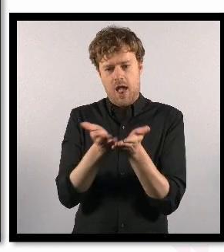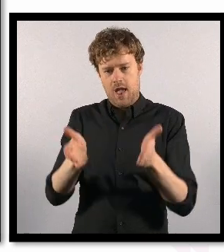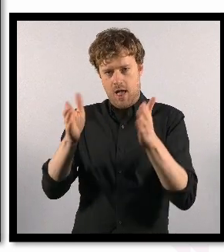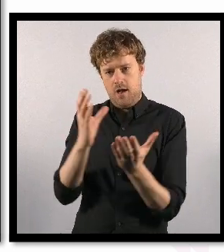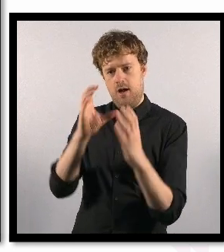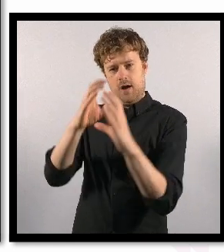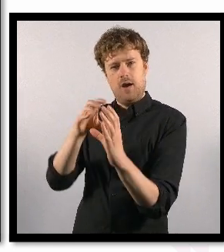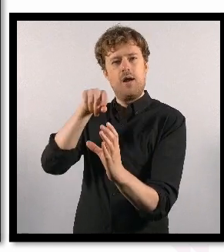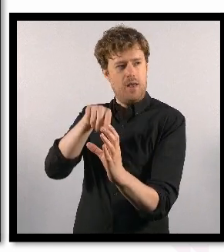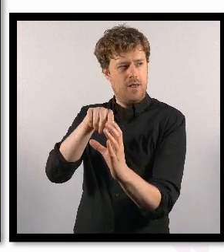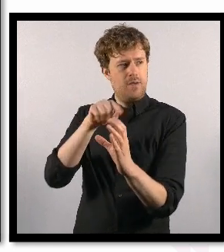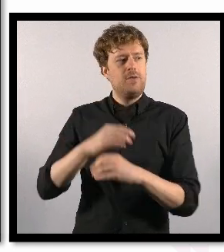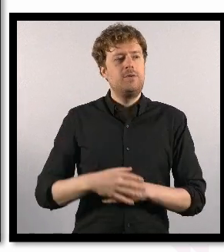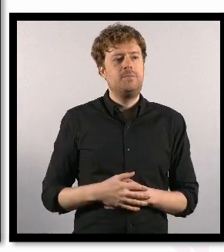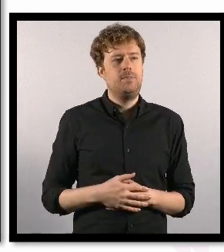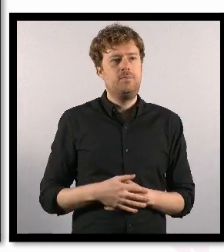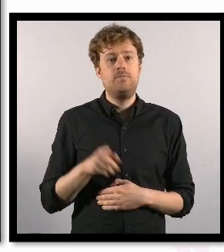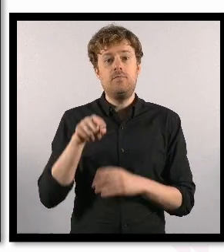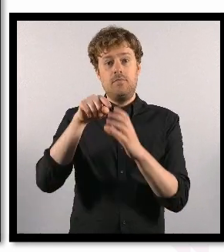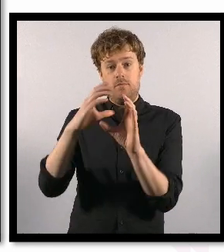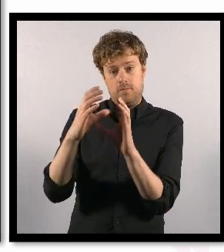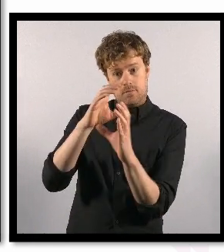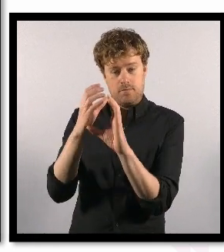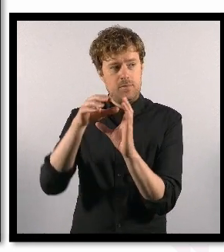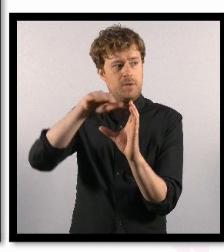Okay, you can't. It's a very cool video, by the way.